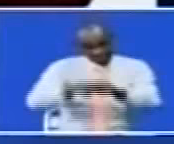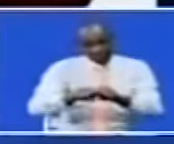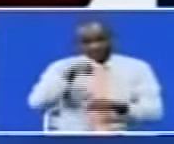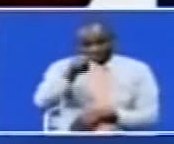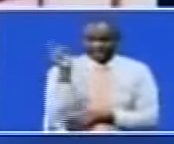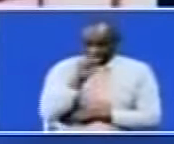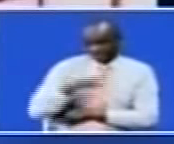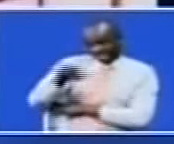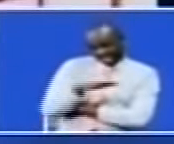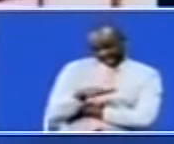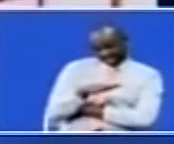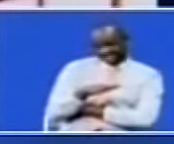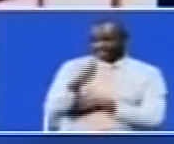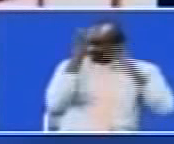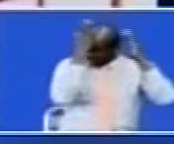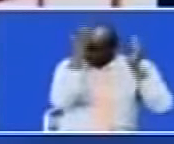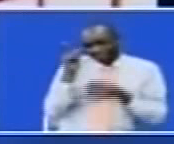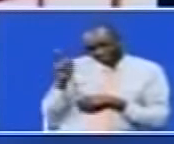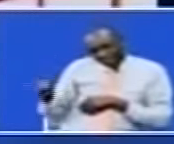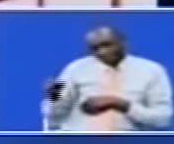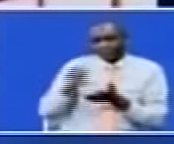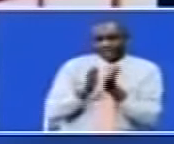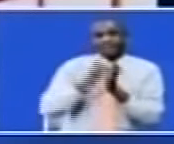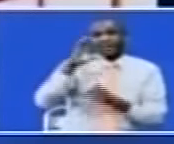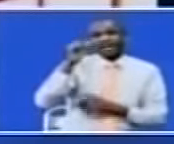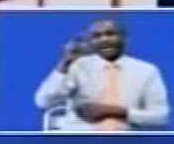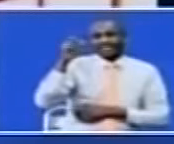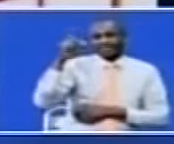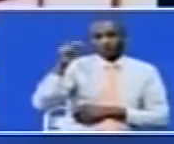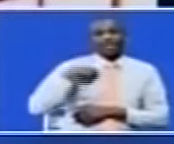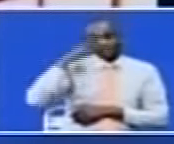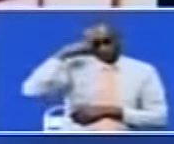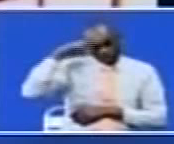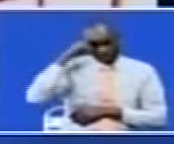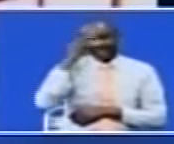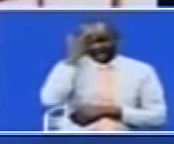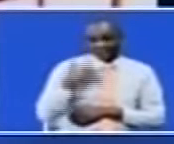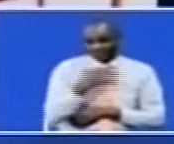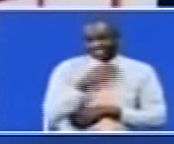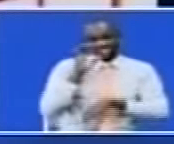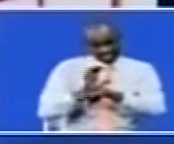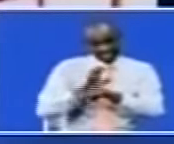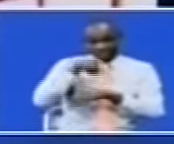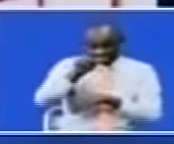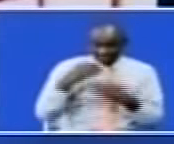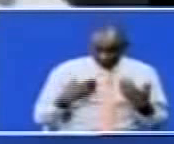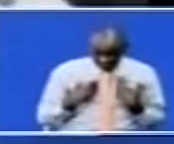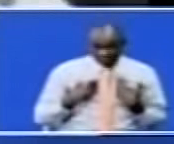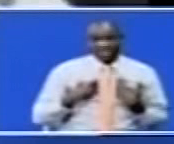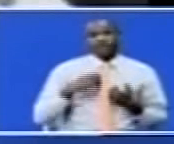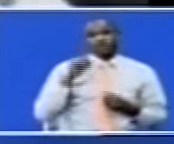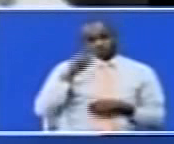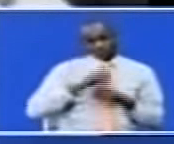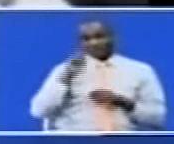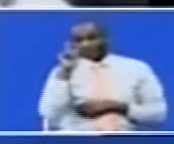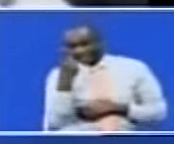of Nairobi, Archbishop Otunga was made a cardinal of the Roman Catholic Church. He was cardinal when John Paul I